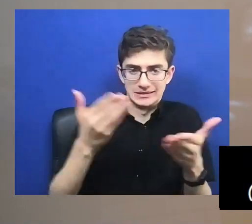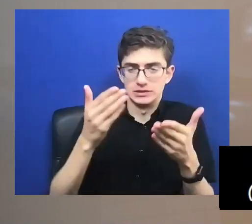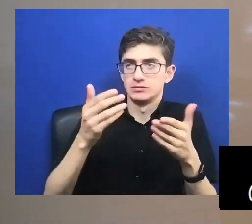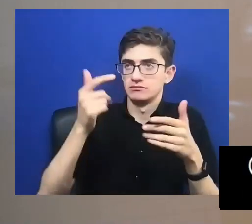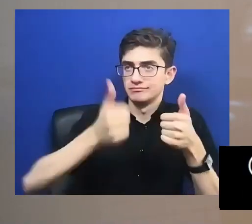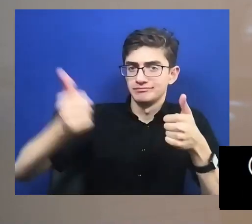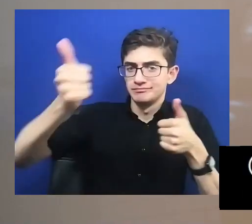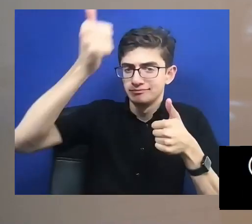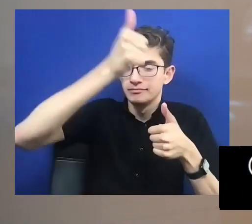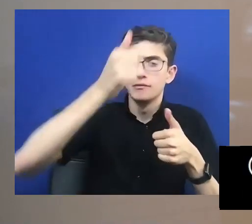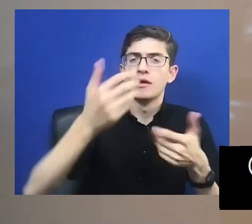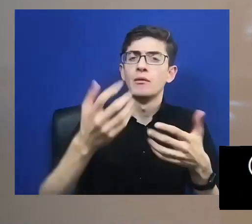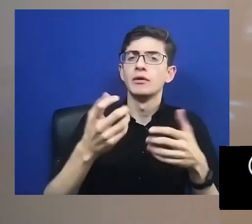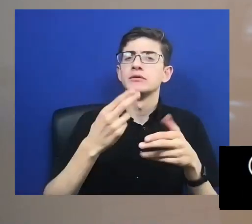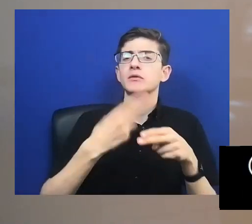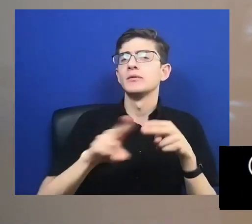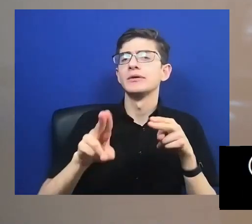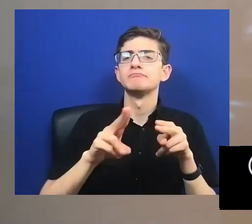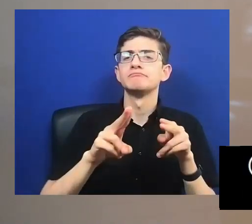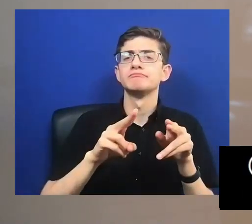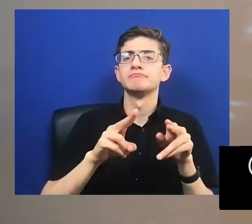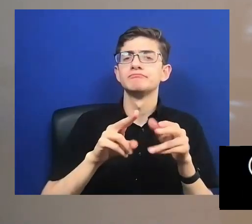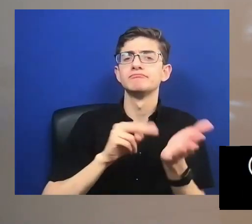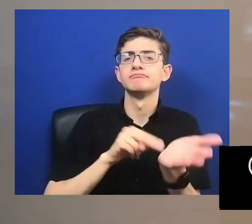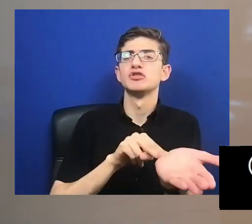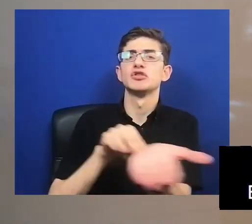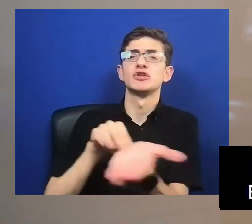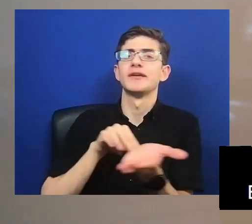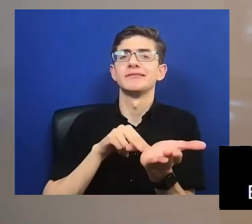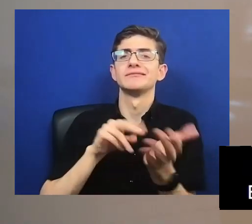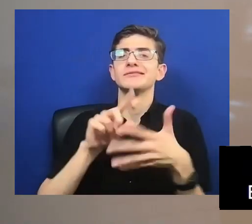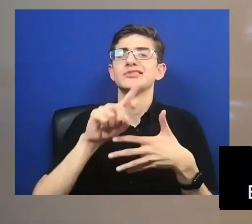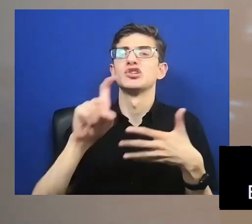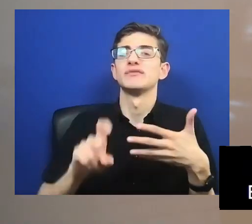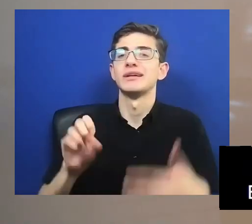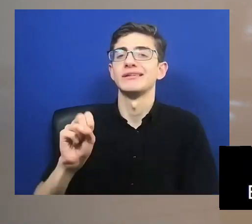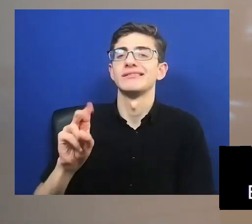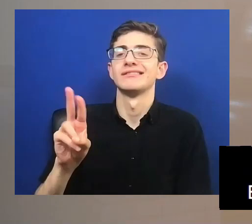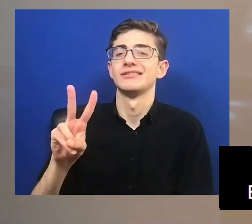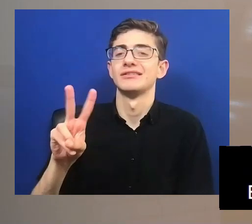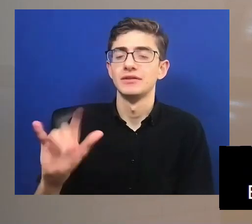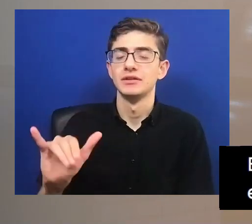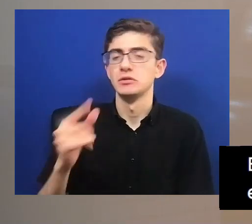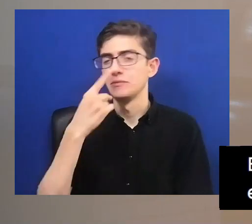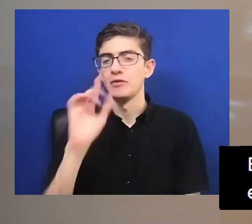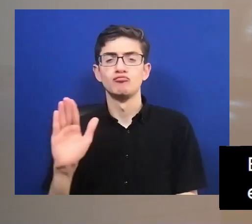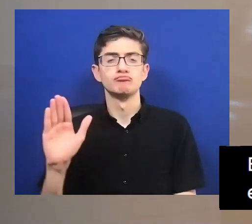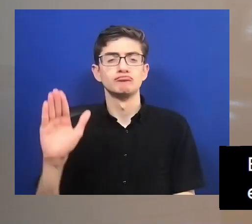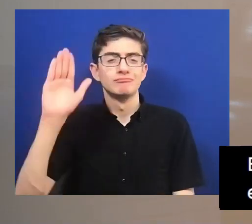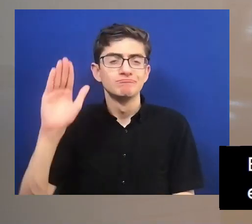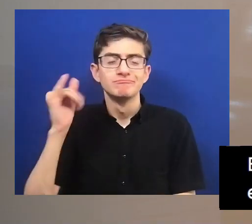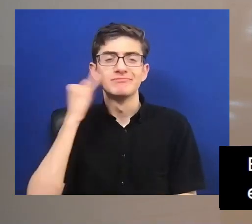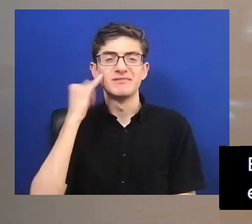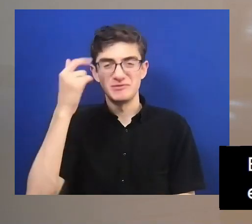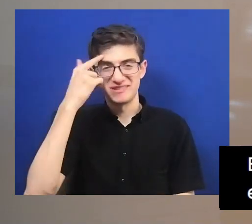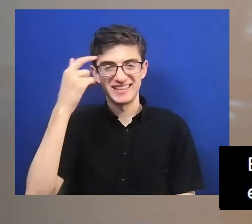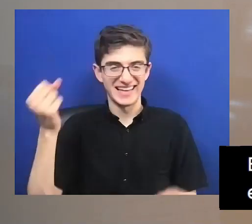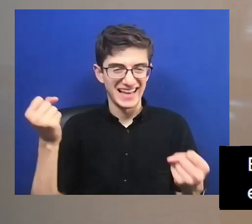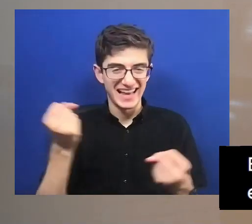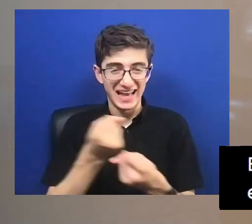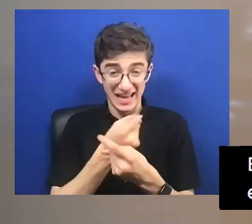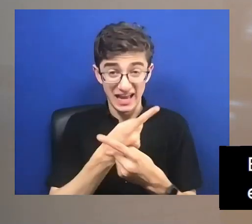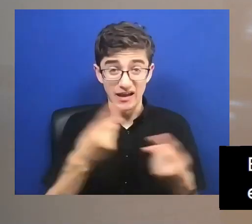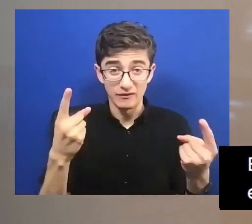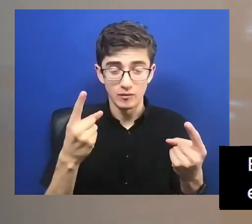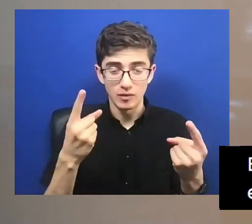survey. I get to do that, you know. So I want to do a survey. Raise your hand if you think everyone will be